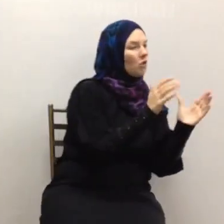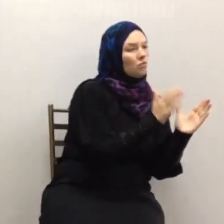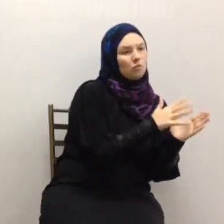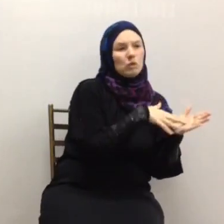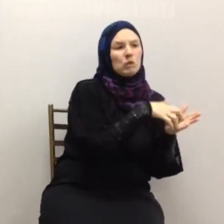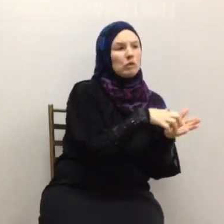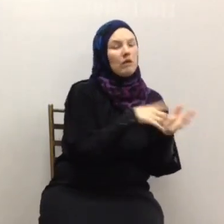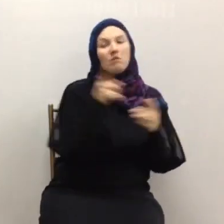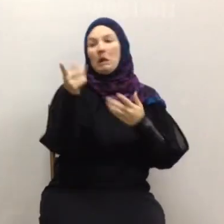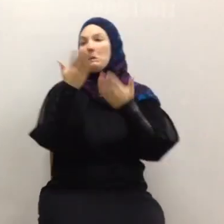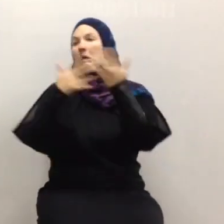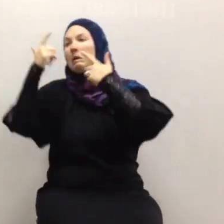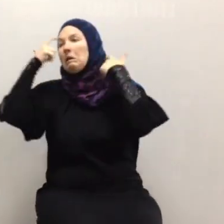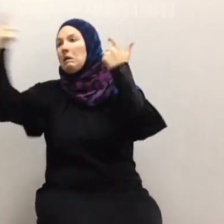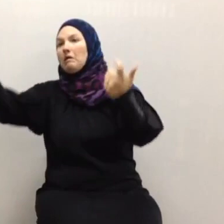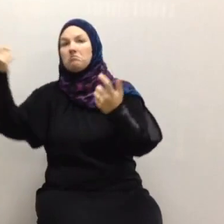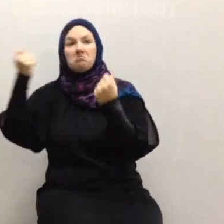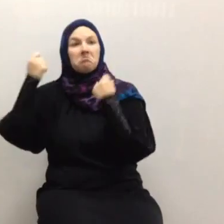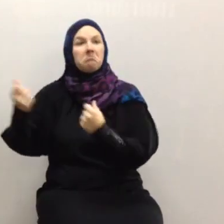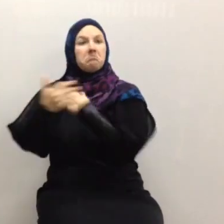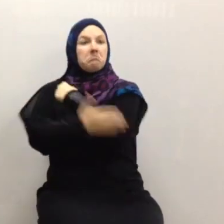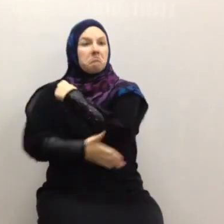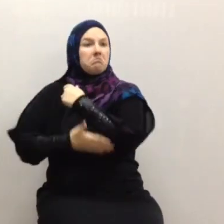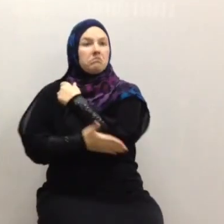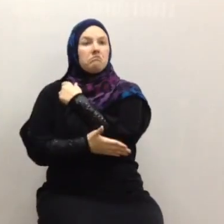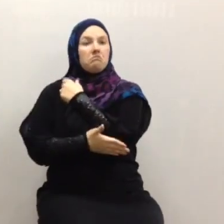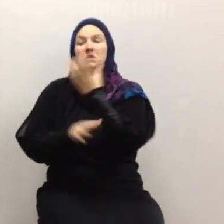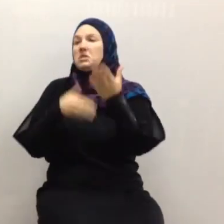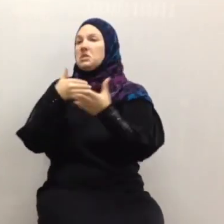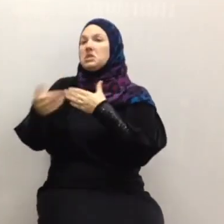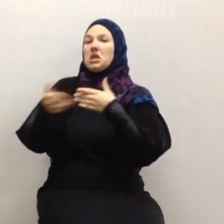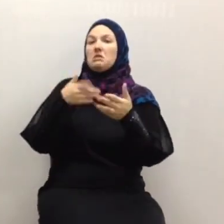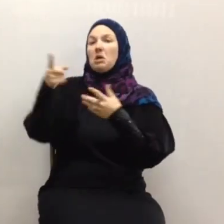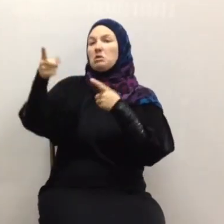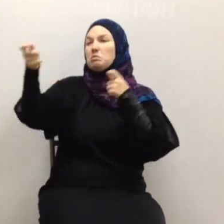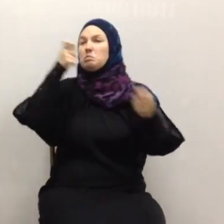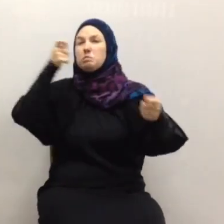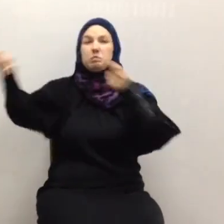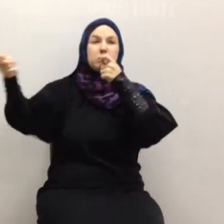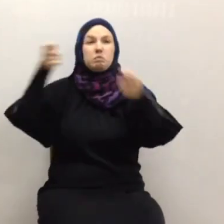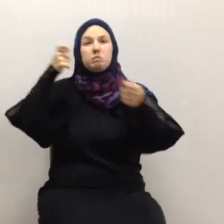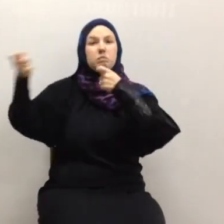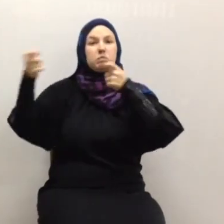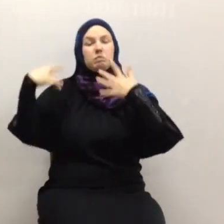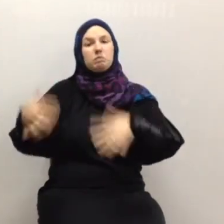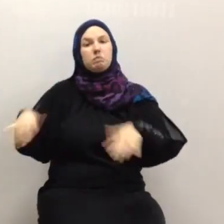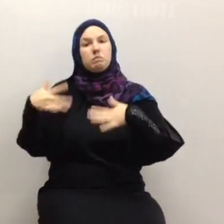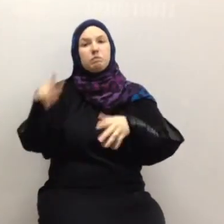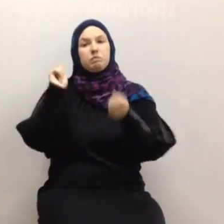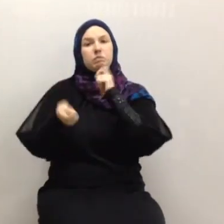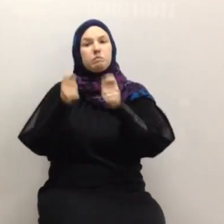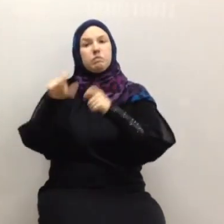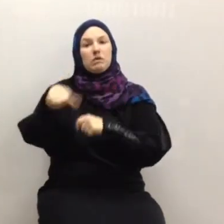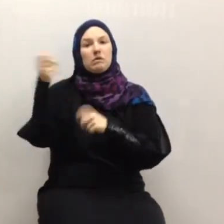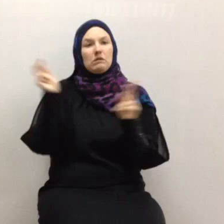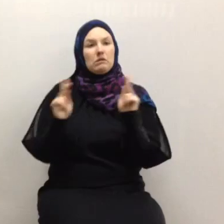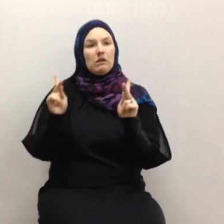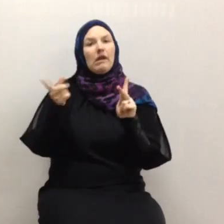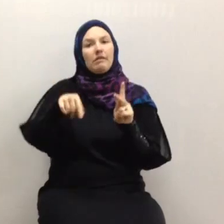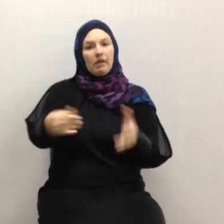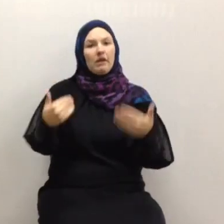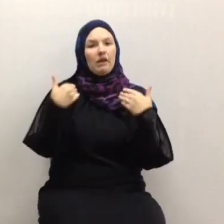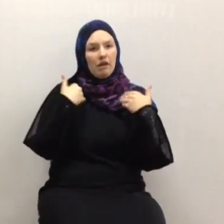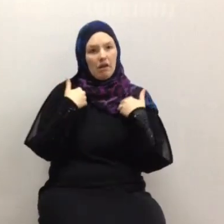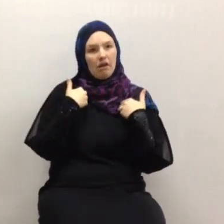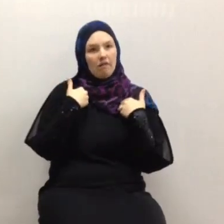how good they are in controlling and manipulating others, they have a time limit.